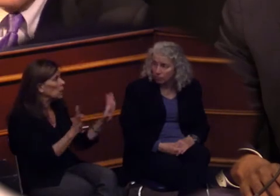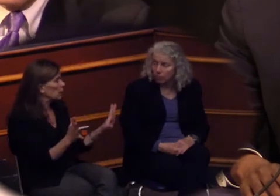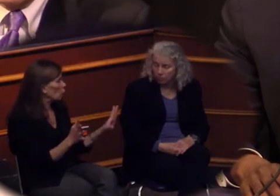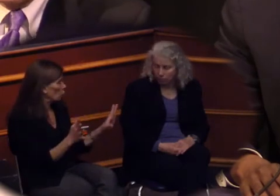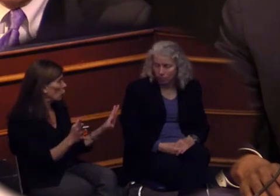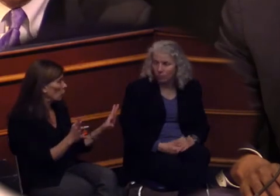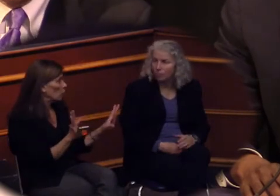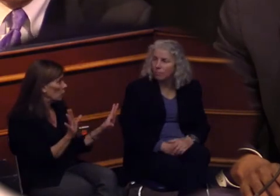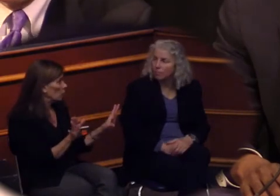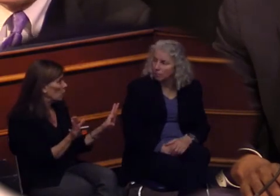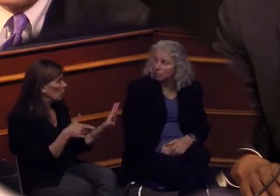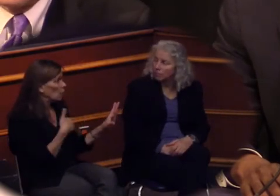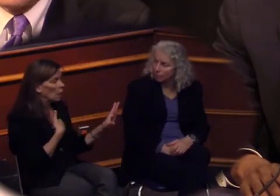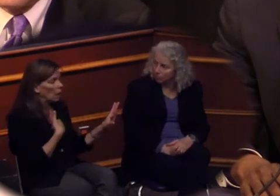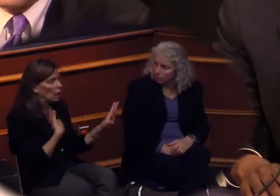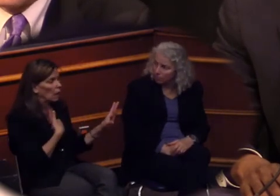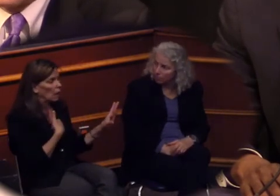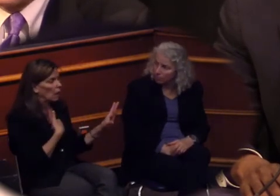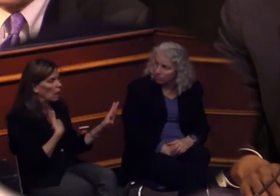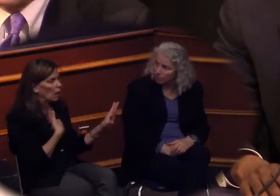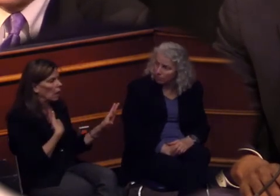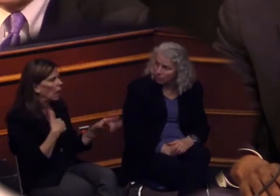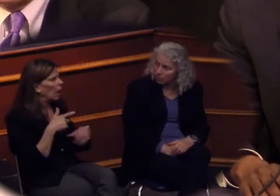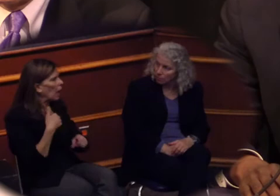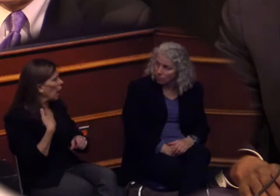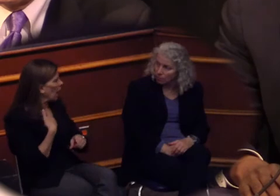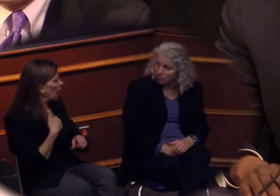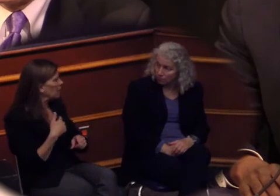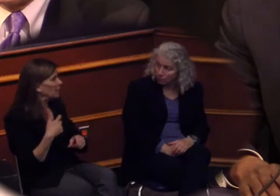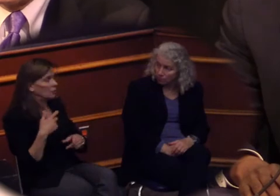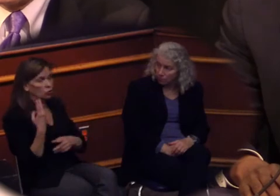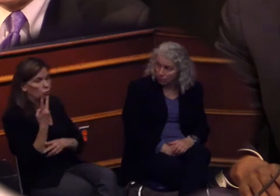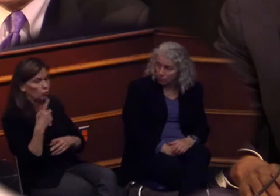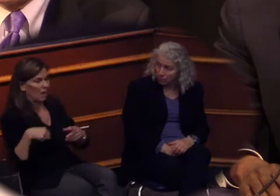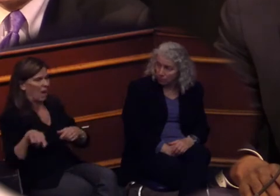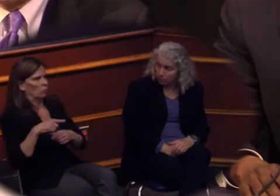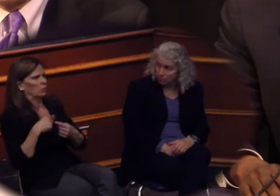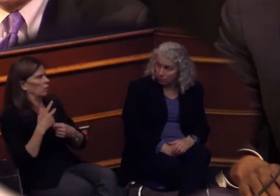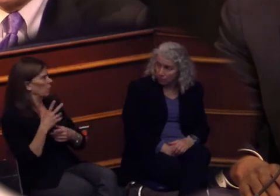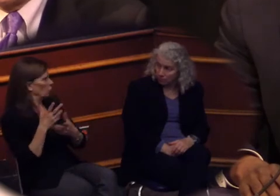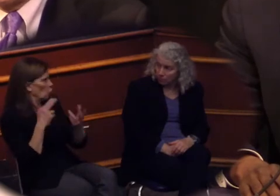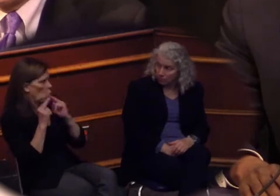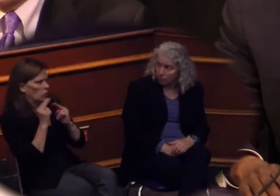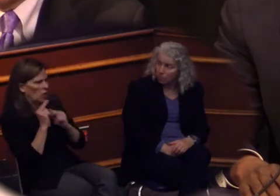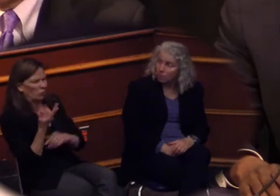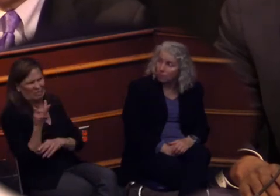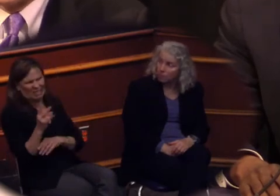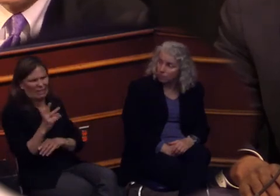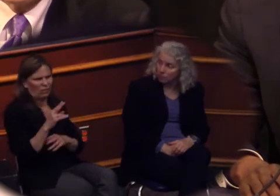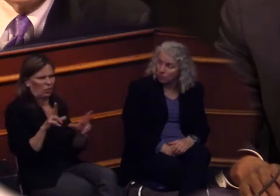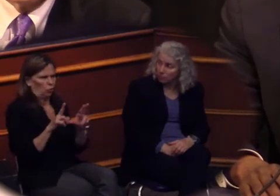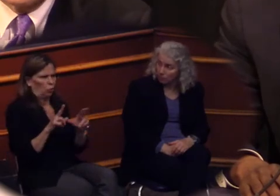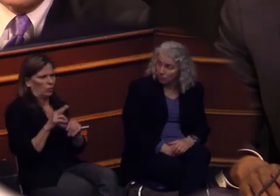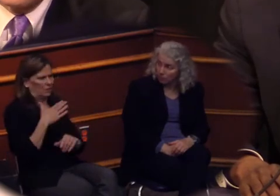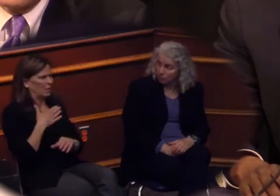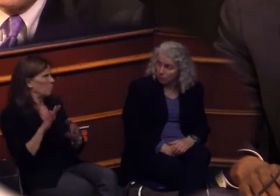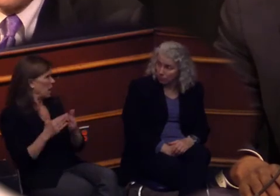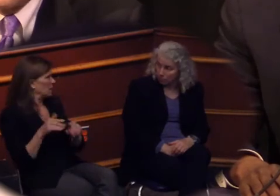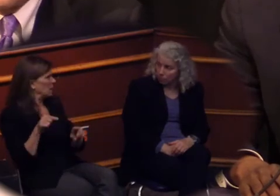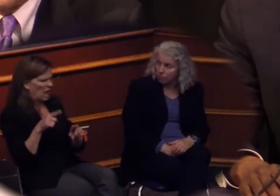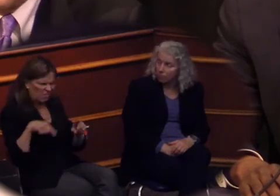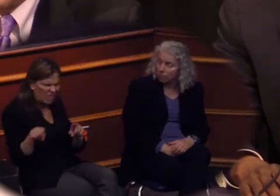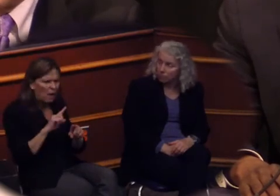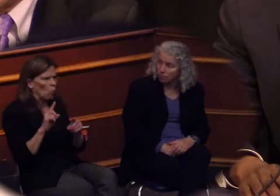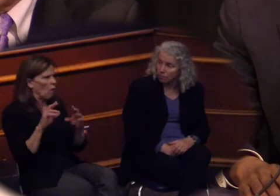being a mayor for eight years, I did two rounds of negotiations with 17 unions in my city. They were fair.